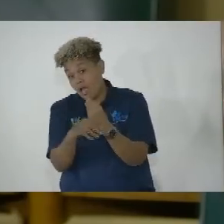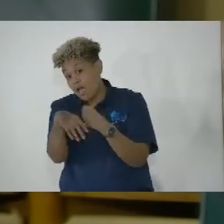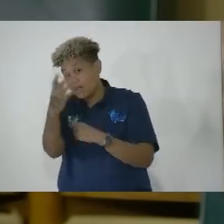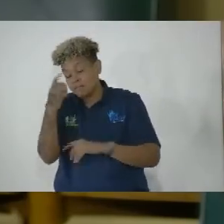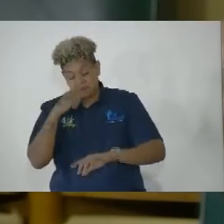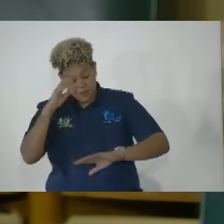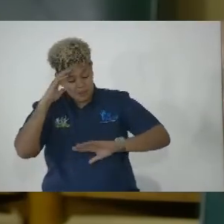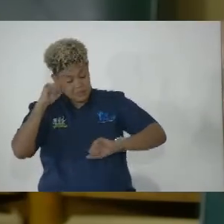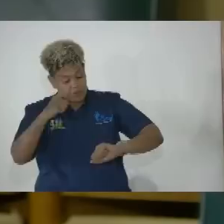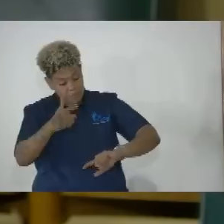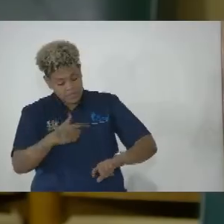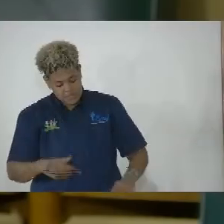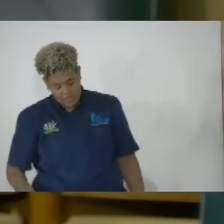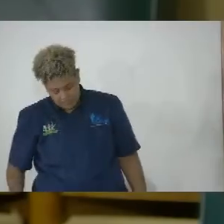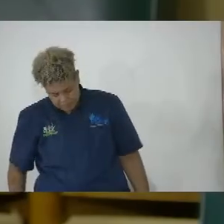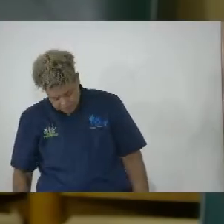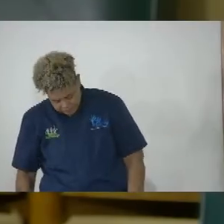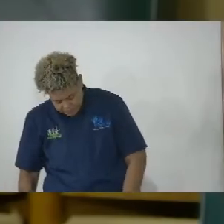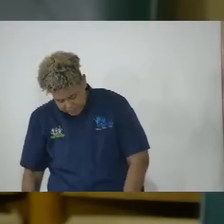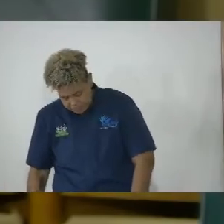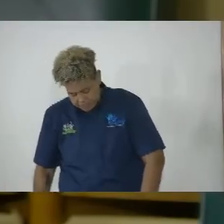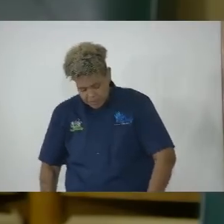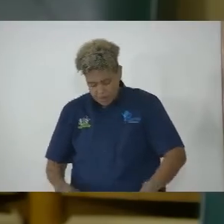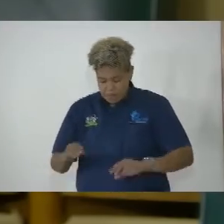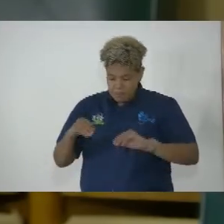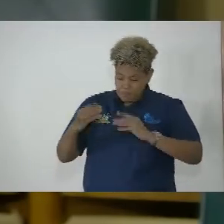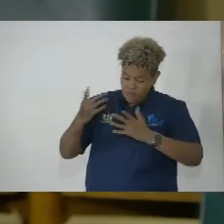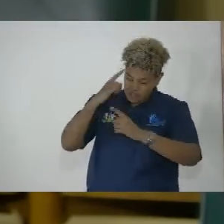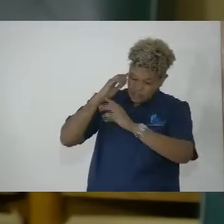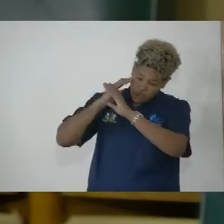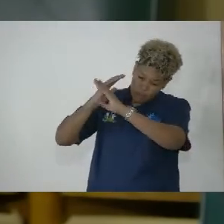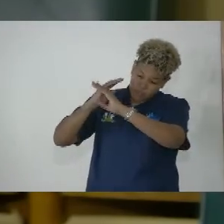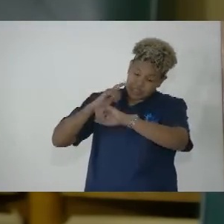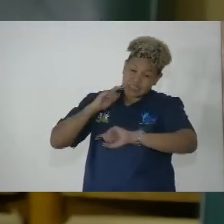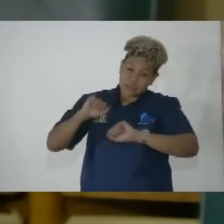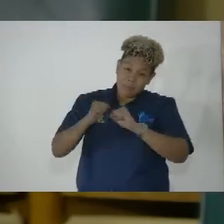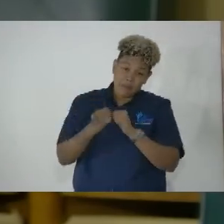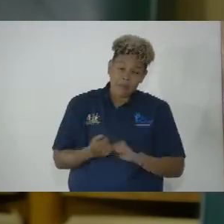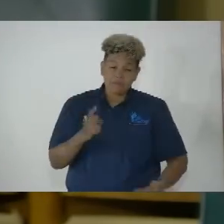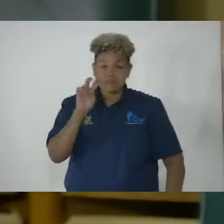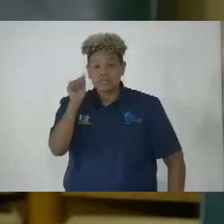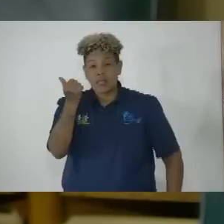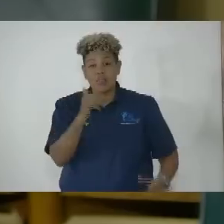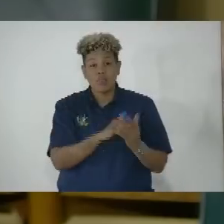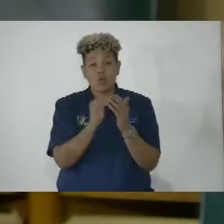Mr. President, the provisions for breach, $10,000,